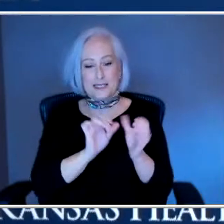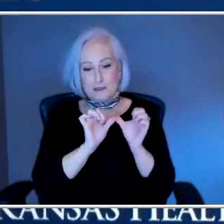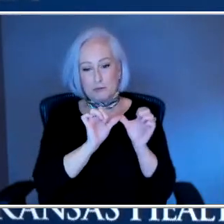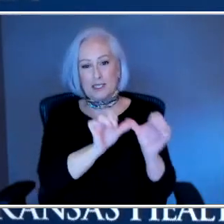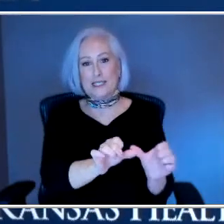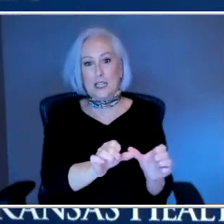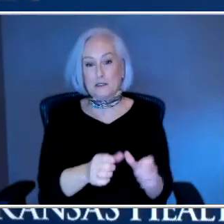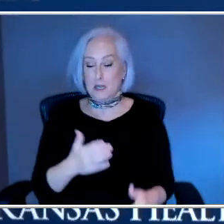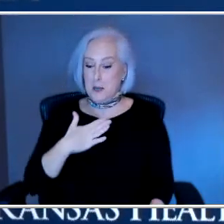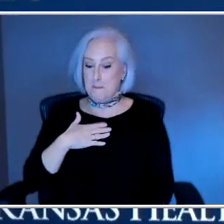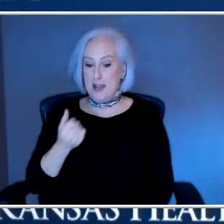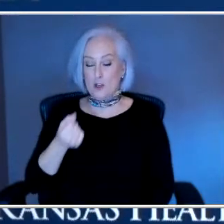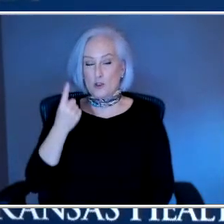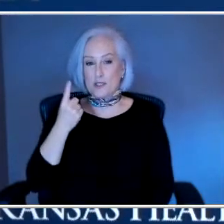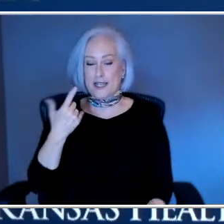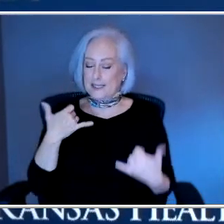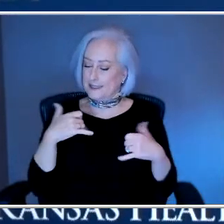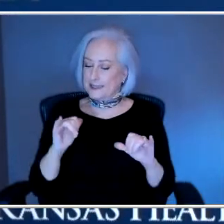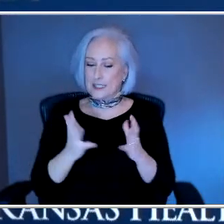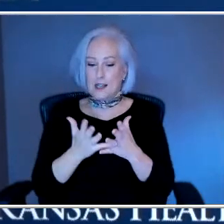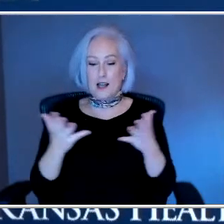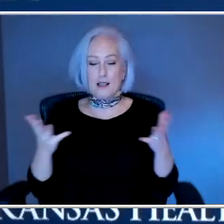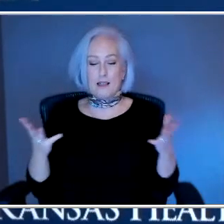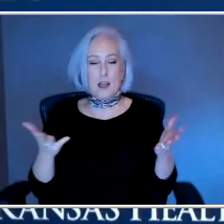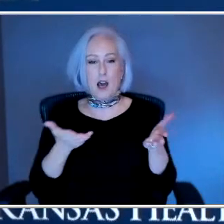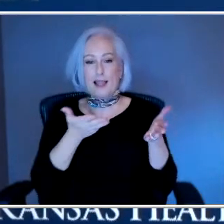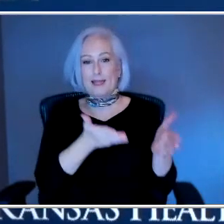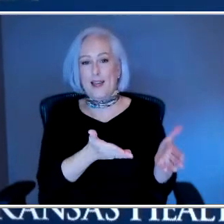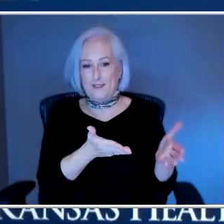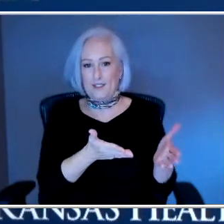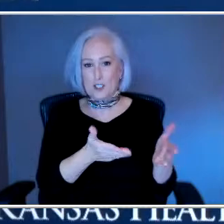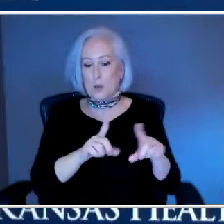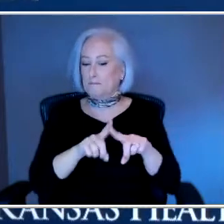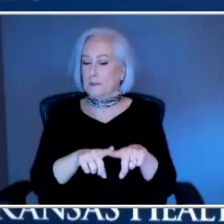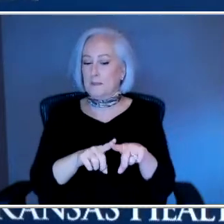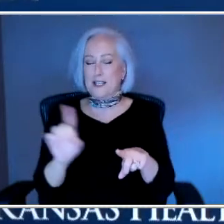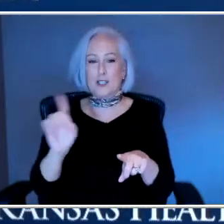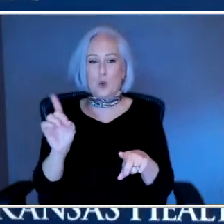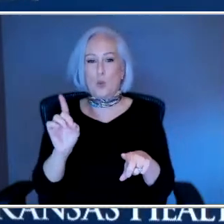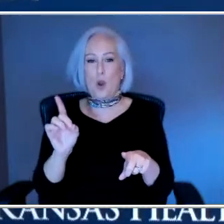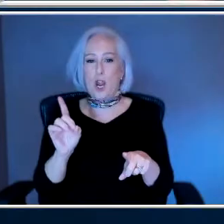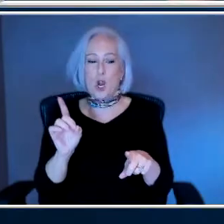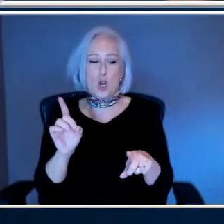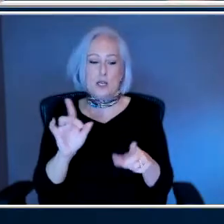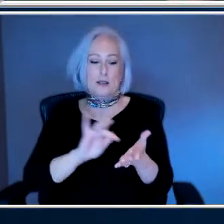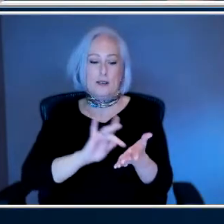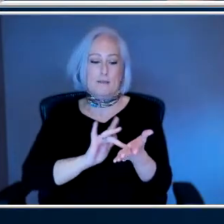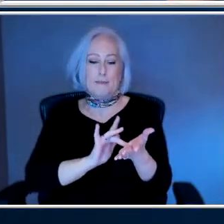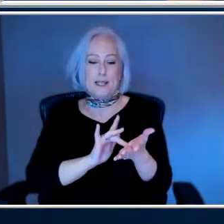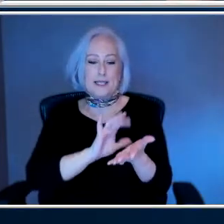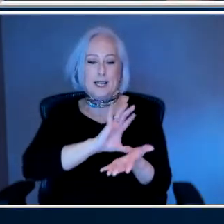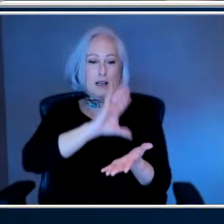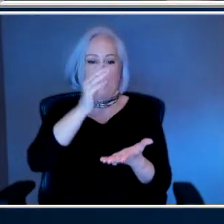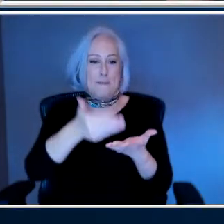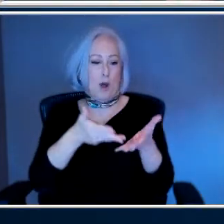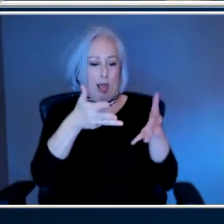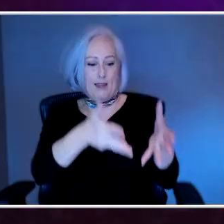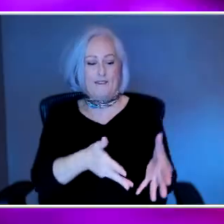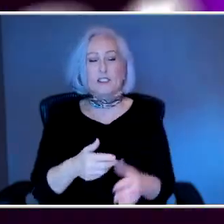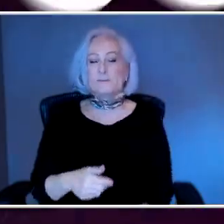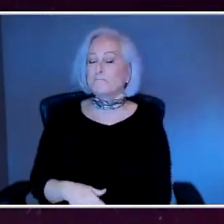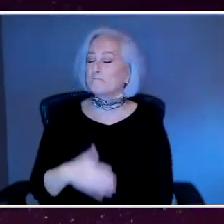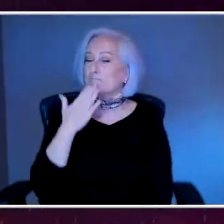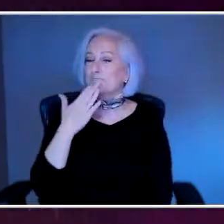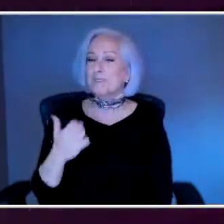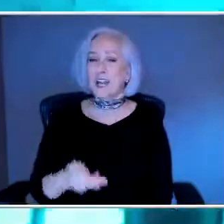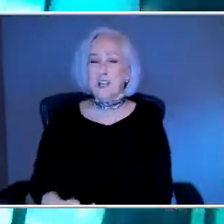of supply, so it's just unclear where they're at in that supply range at this point in time. All right, makes sense. Hawk, thank you so much. Let's get to some